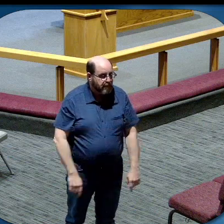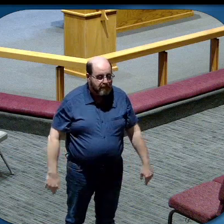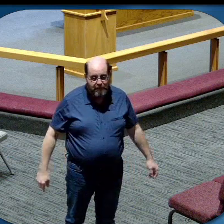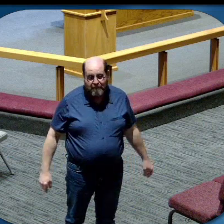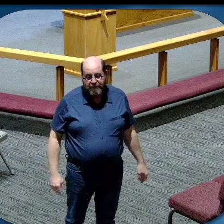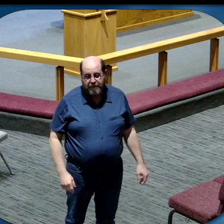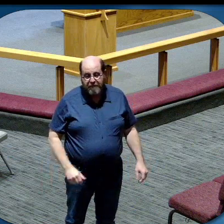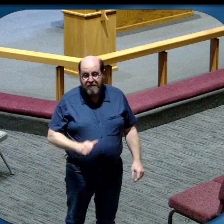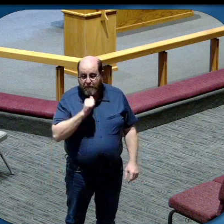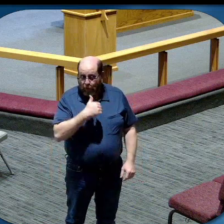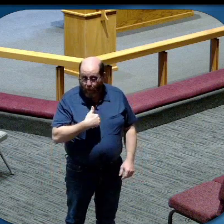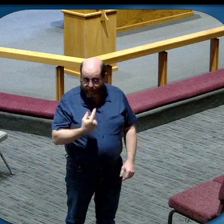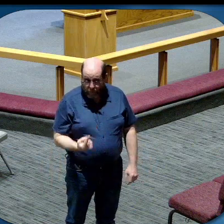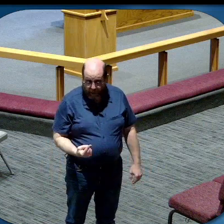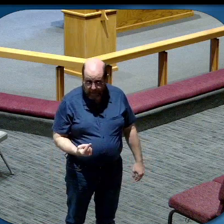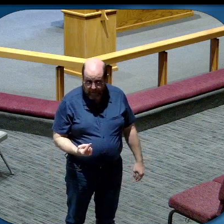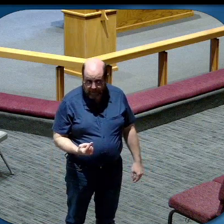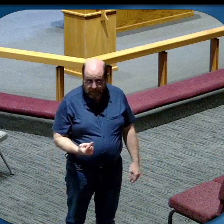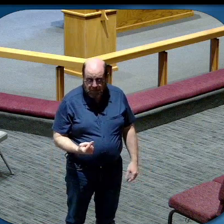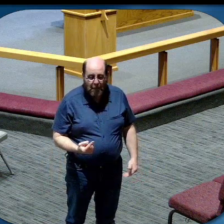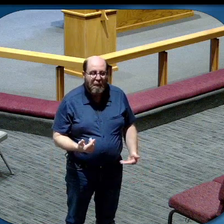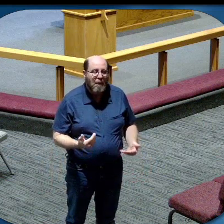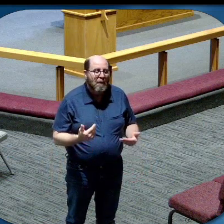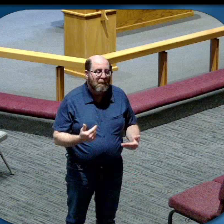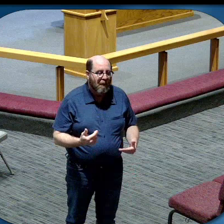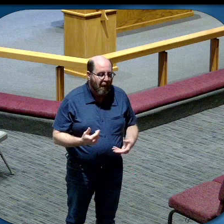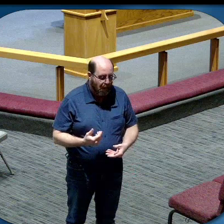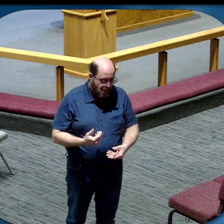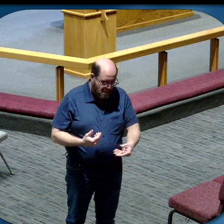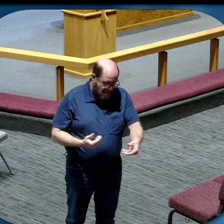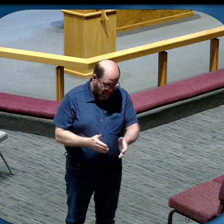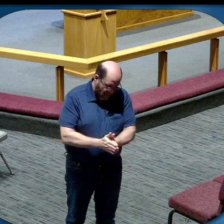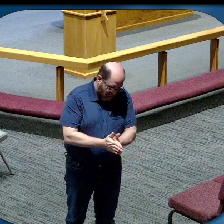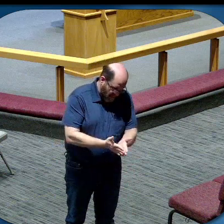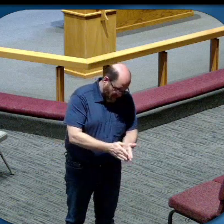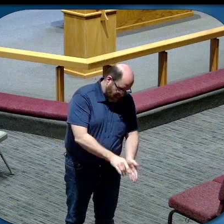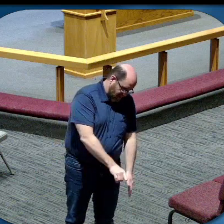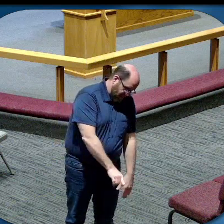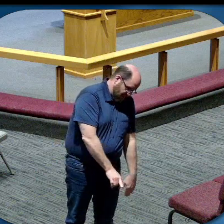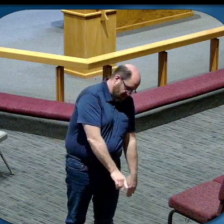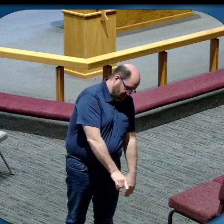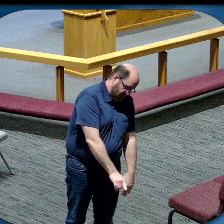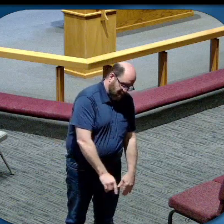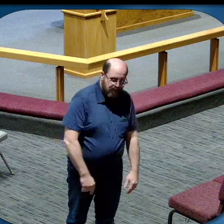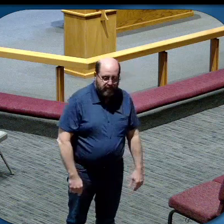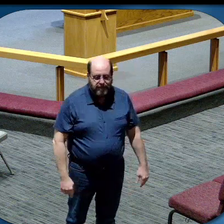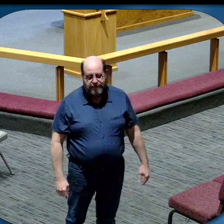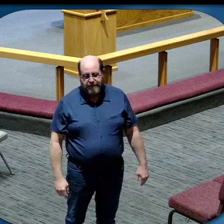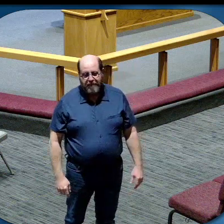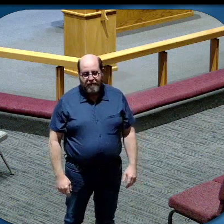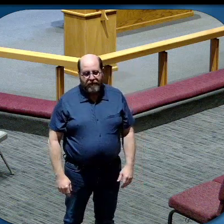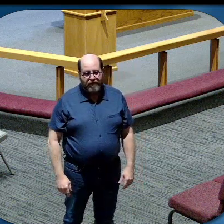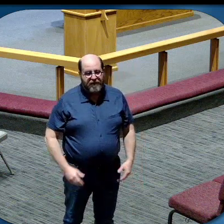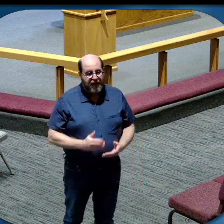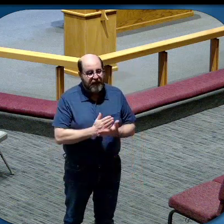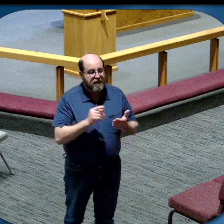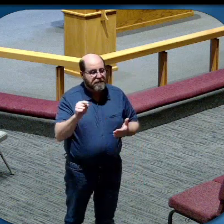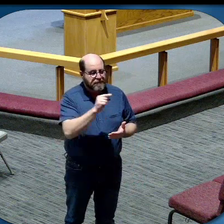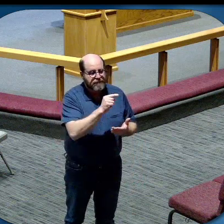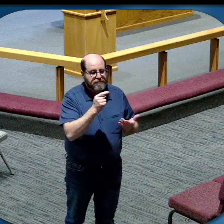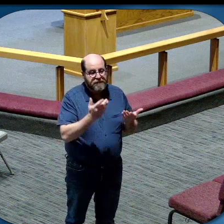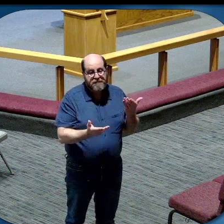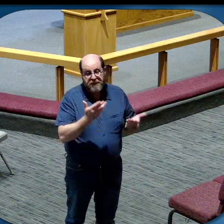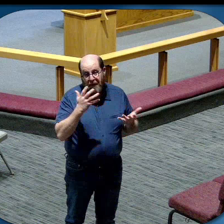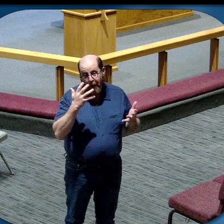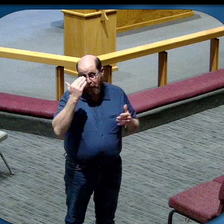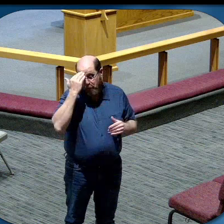But if you don't have one of those, just grab it out of the book, and the book is in the seat back in front of you. Some of you probably know